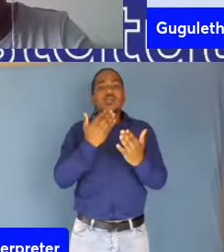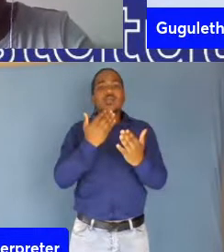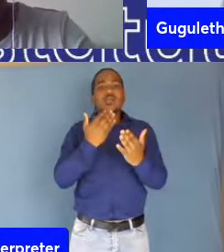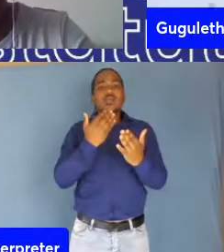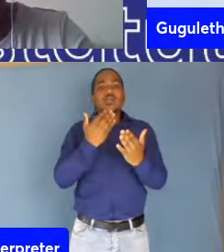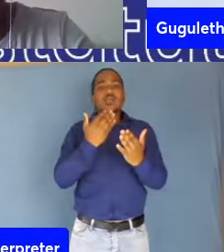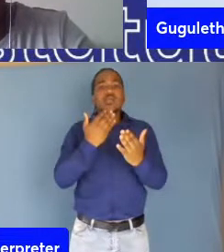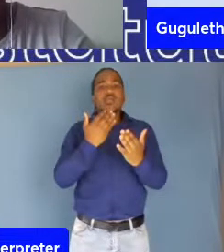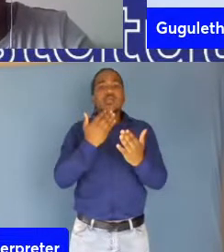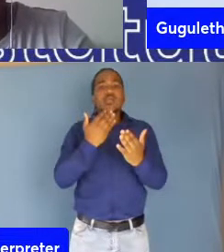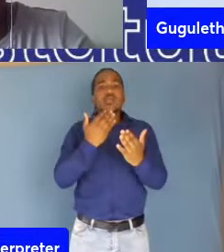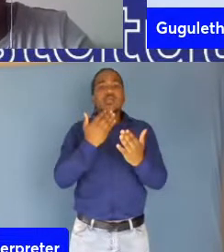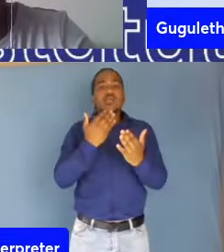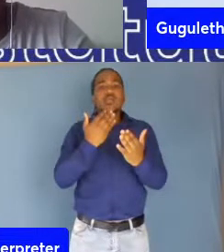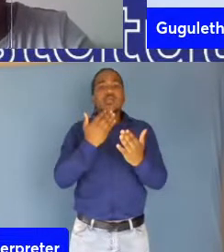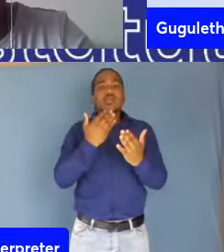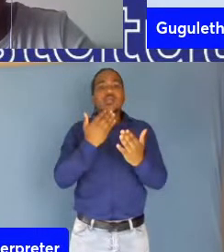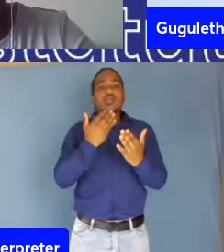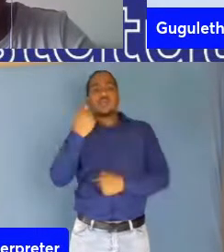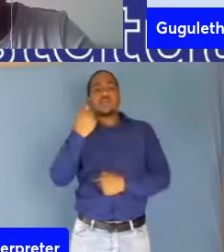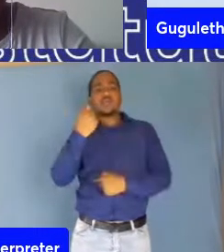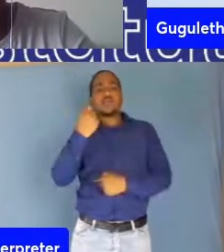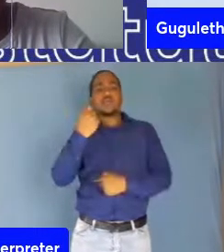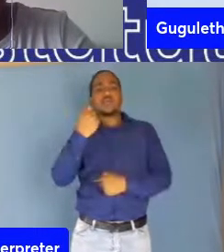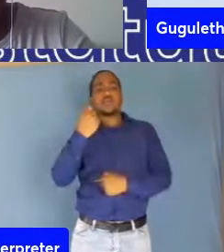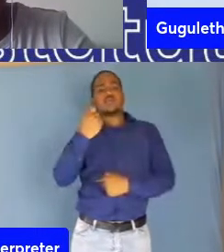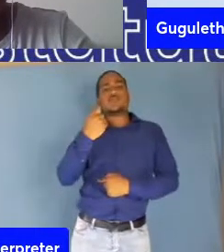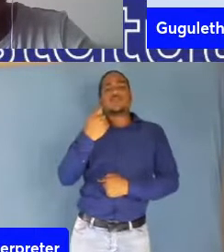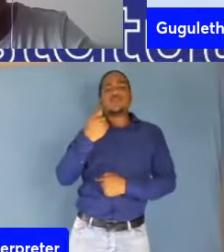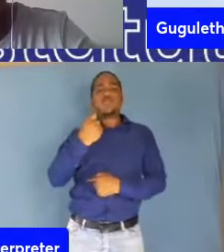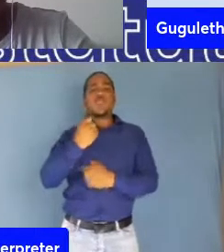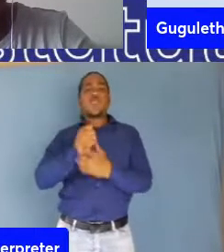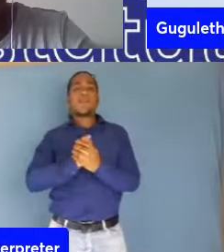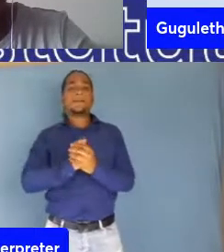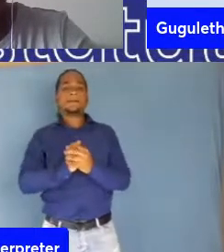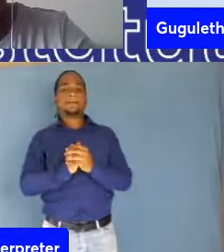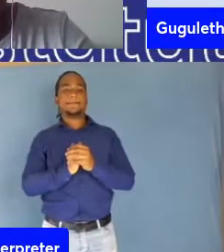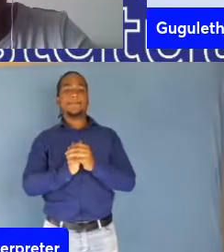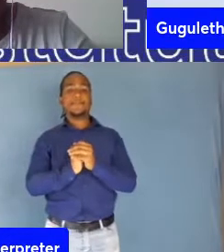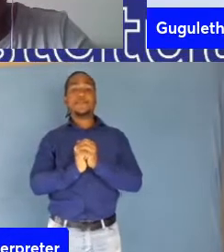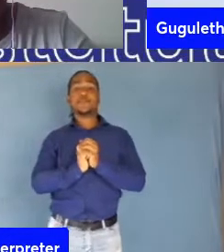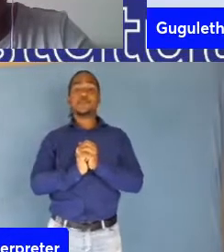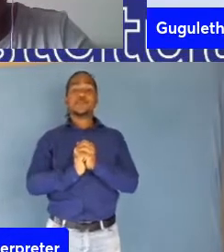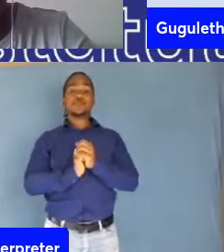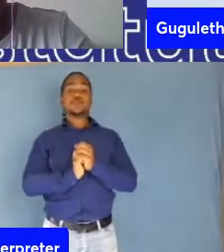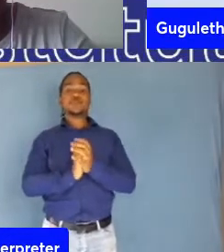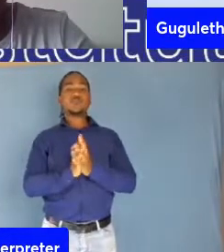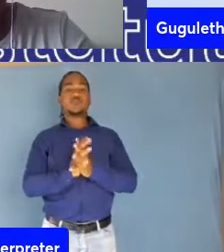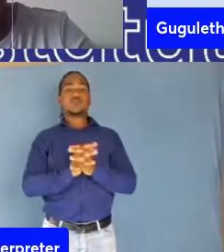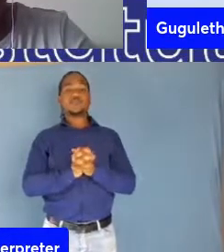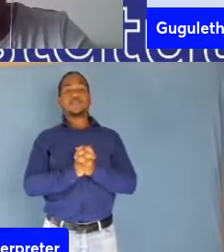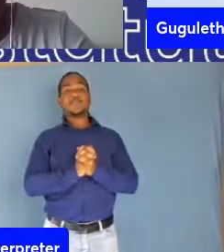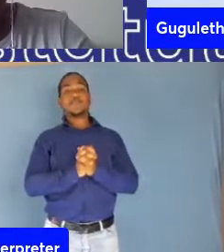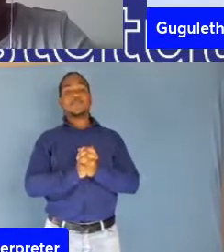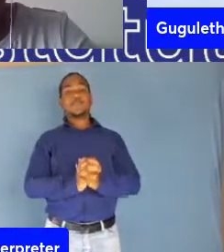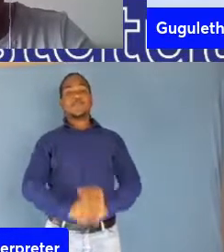a constant affirmation from our side to the victim continuously.